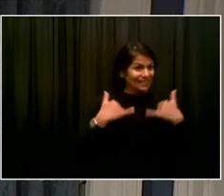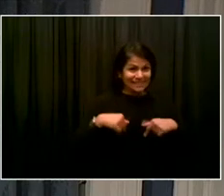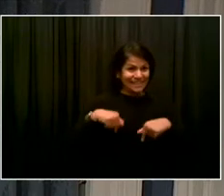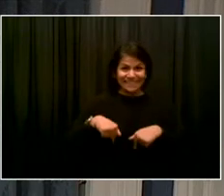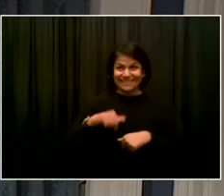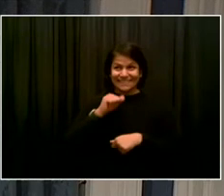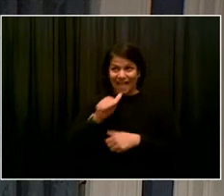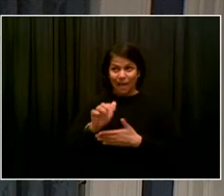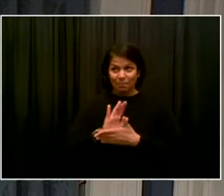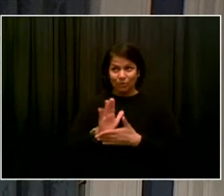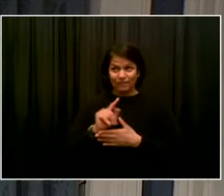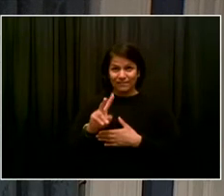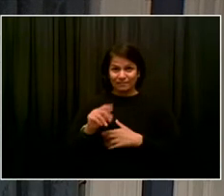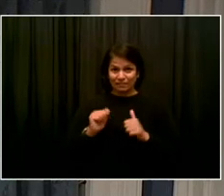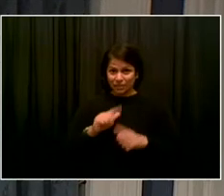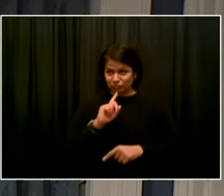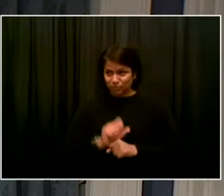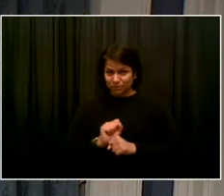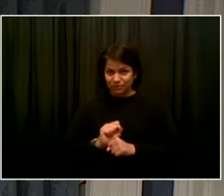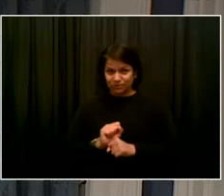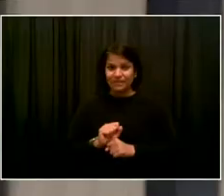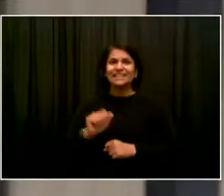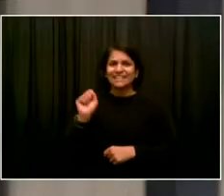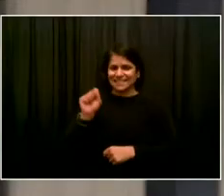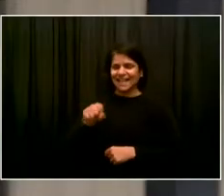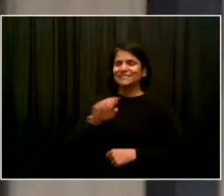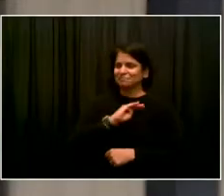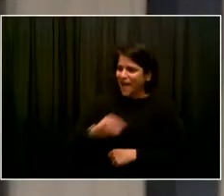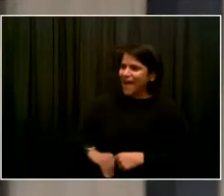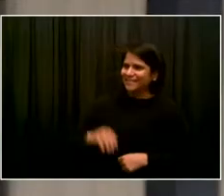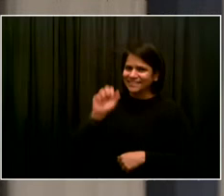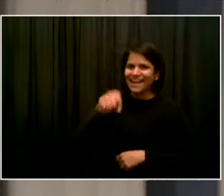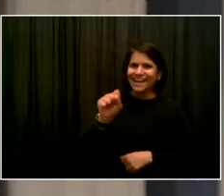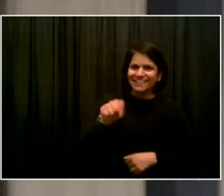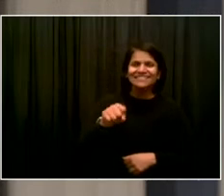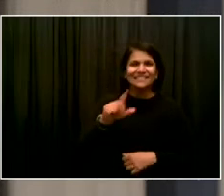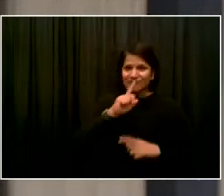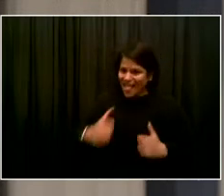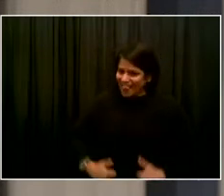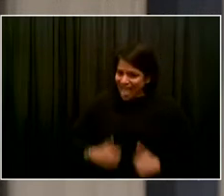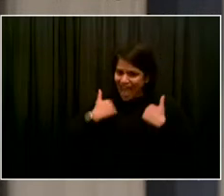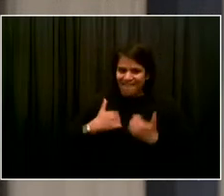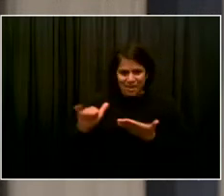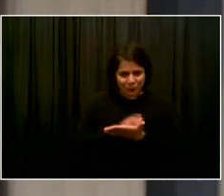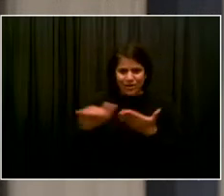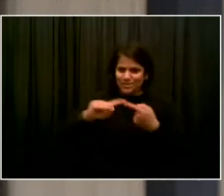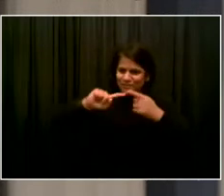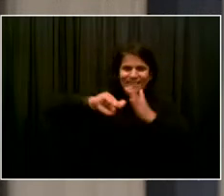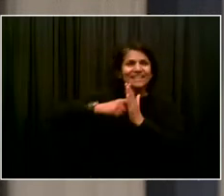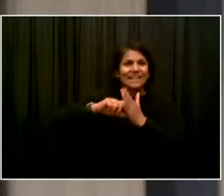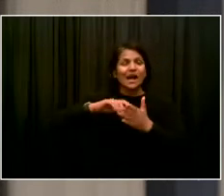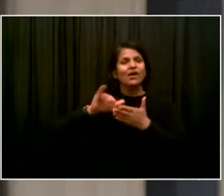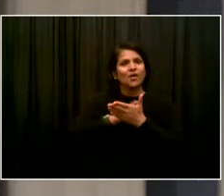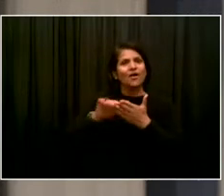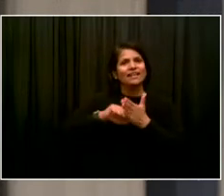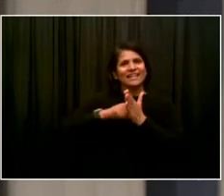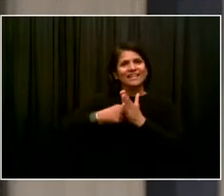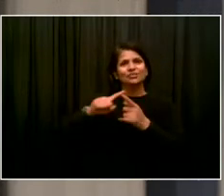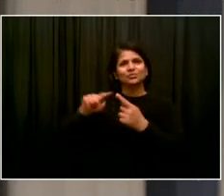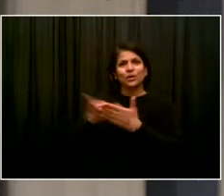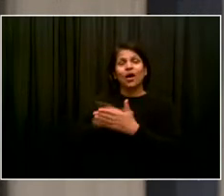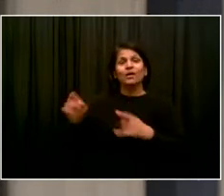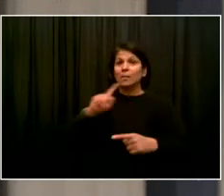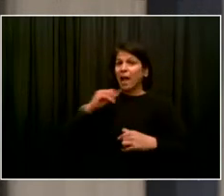the key to the city. If this was a movie, my character would not be getting a key to the city. He'd be stealing the key to the